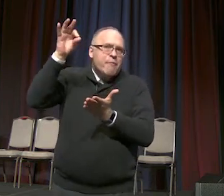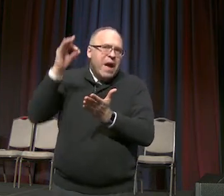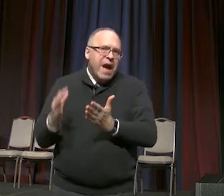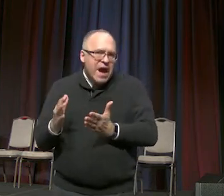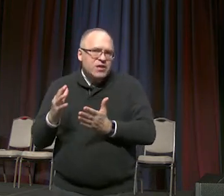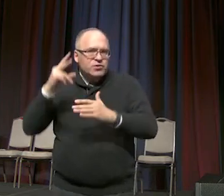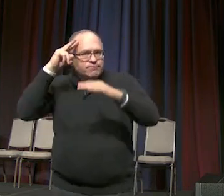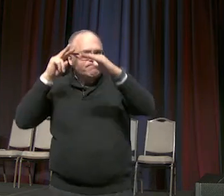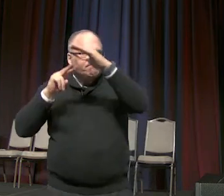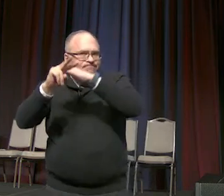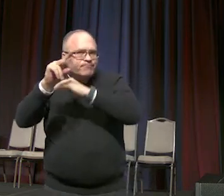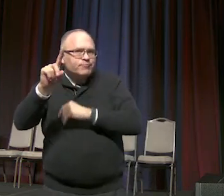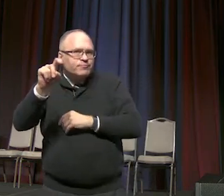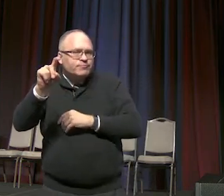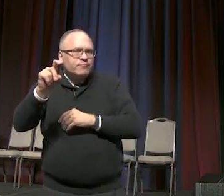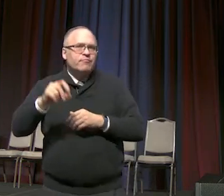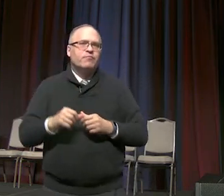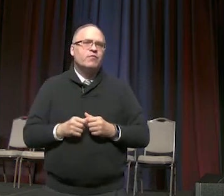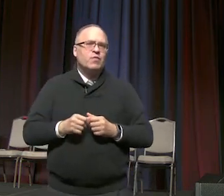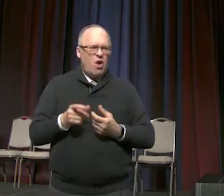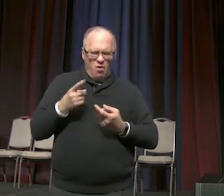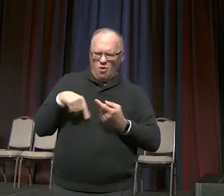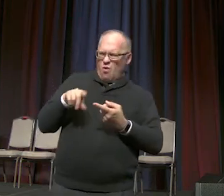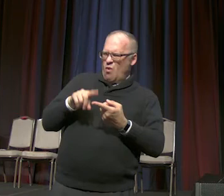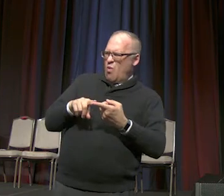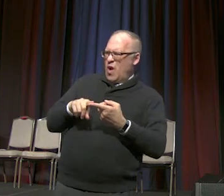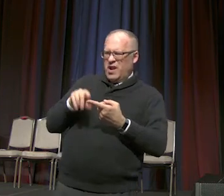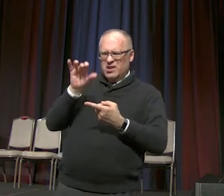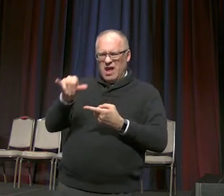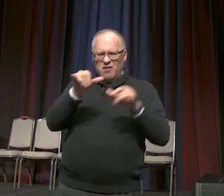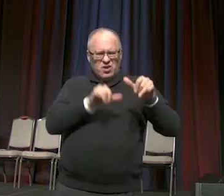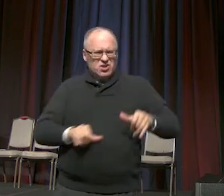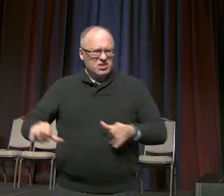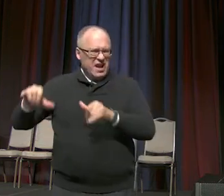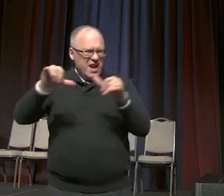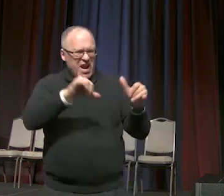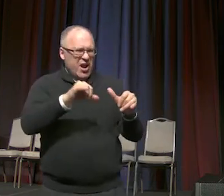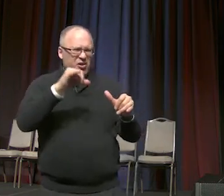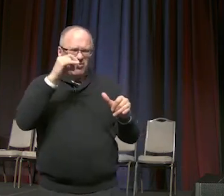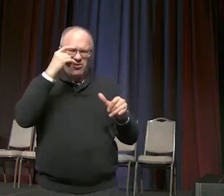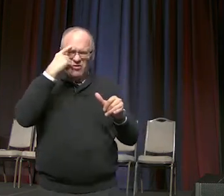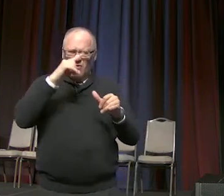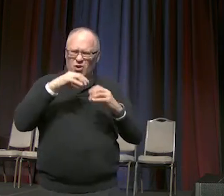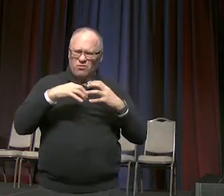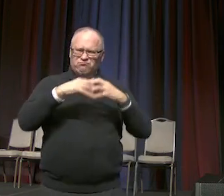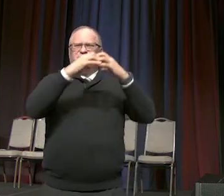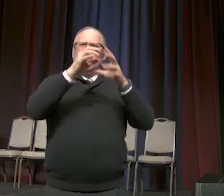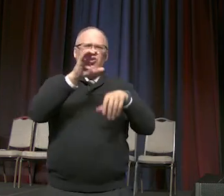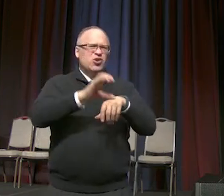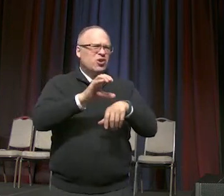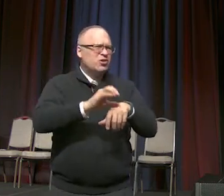When did the ability to pay a pastor become a standard for what it means to be a church?